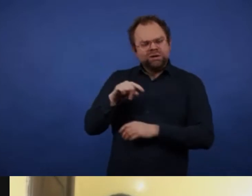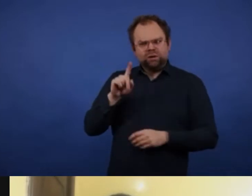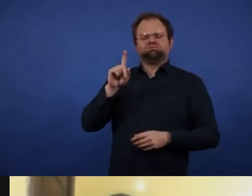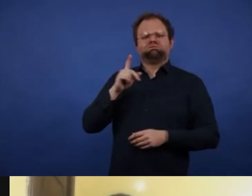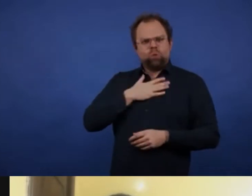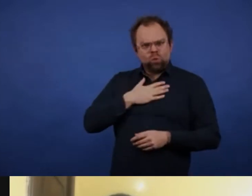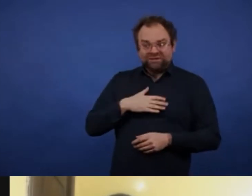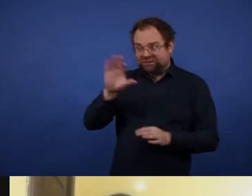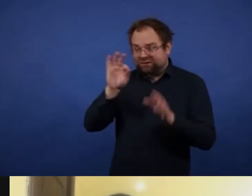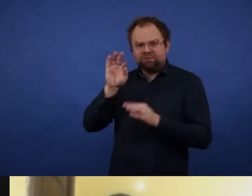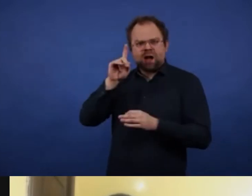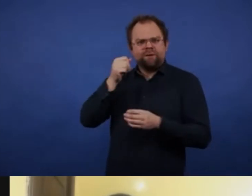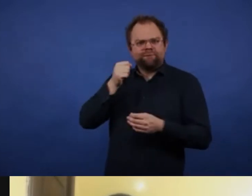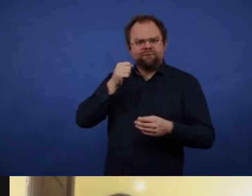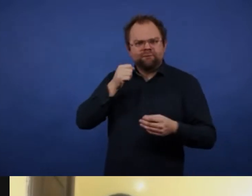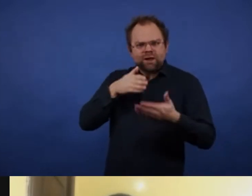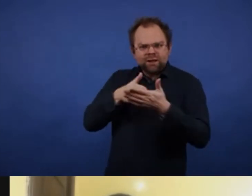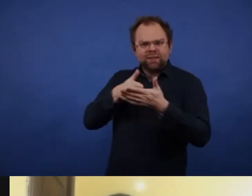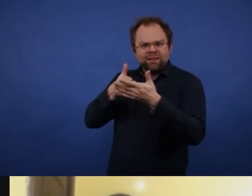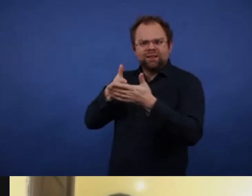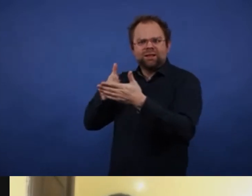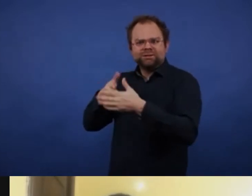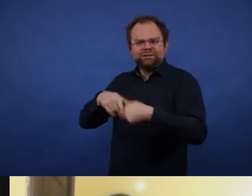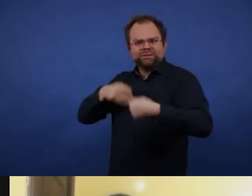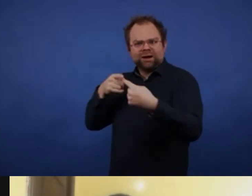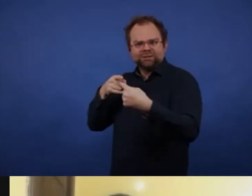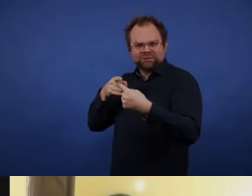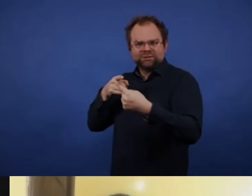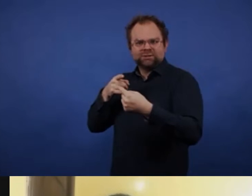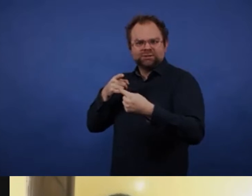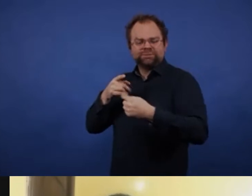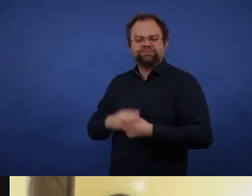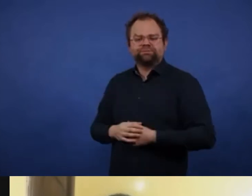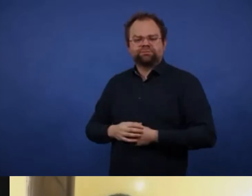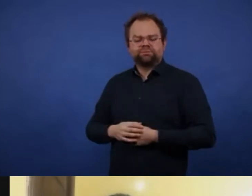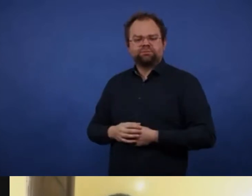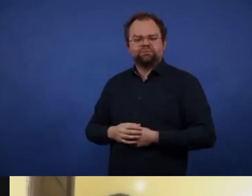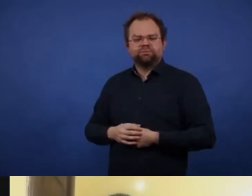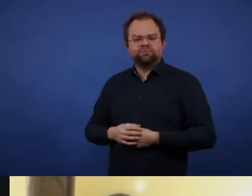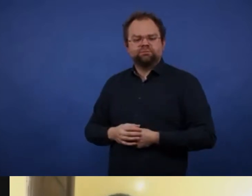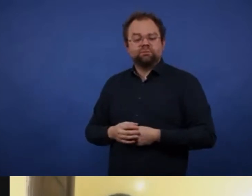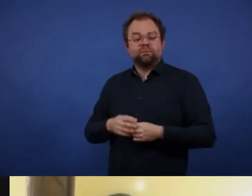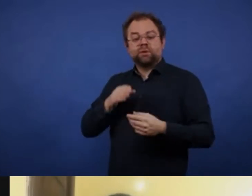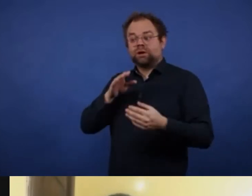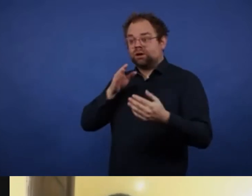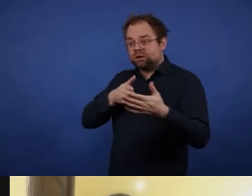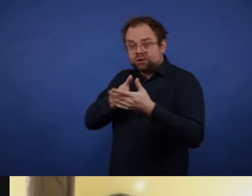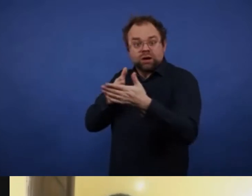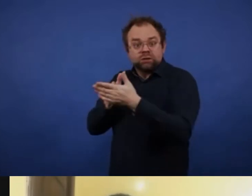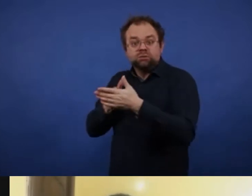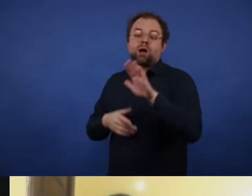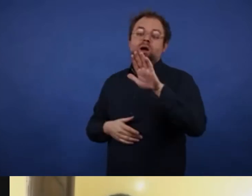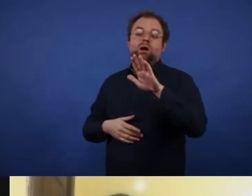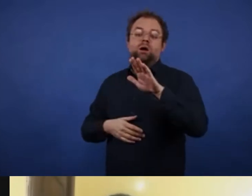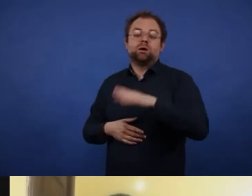we tried to convey a clear message through our speakers, namely the fact that we have a lot of youth who have great abilities and who